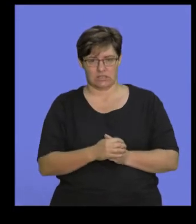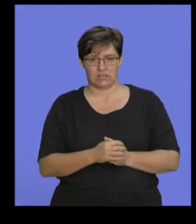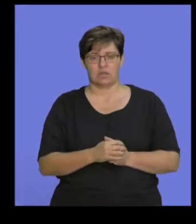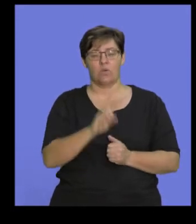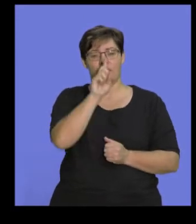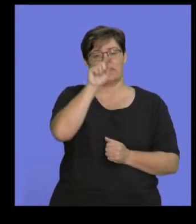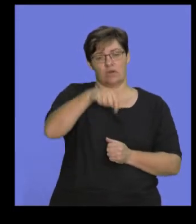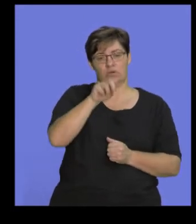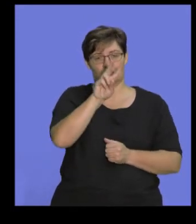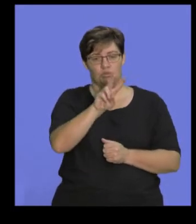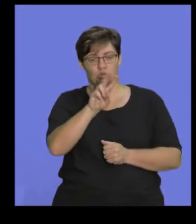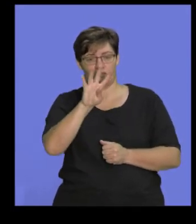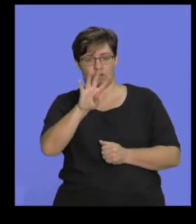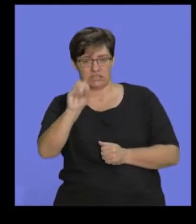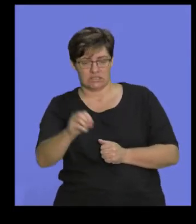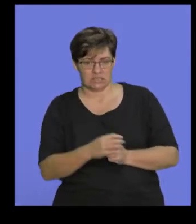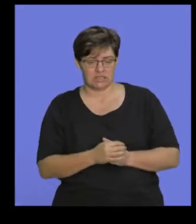1,240,